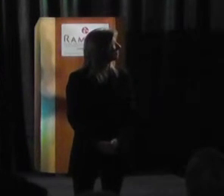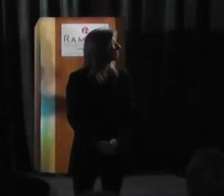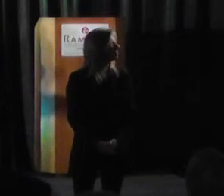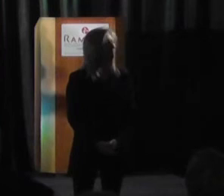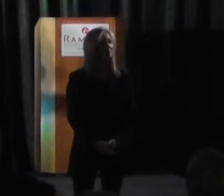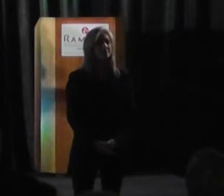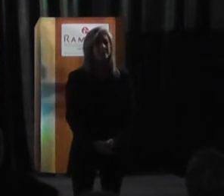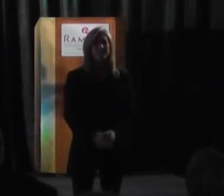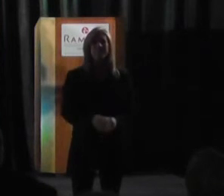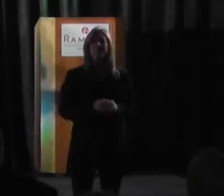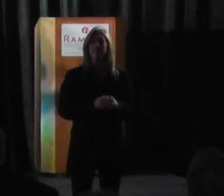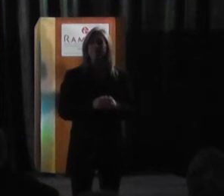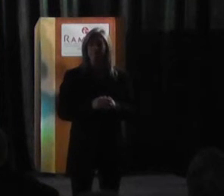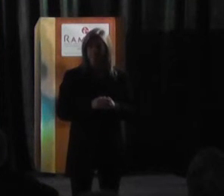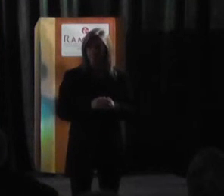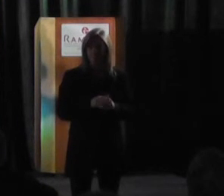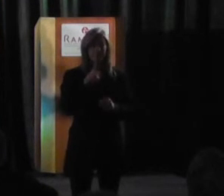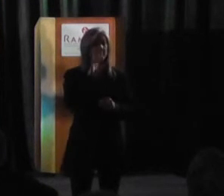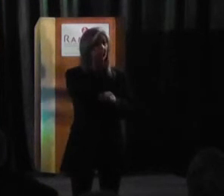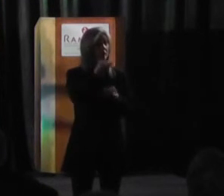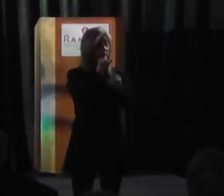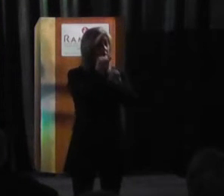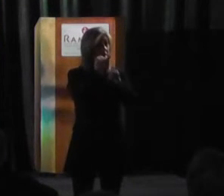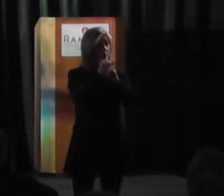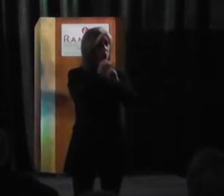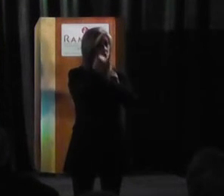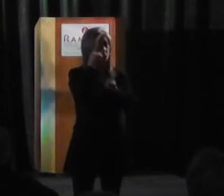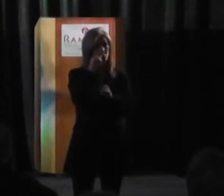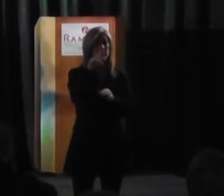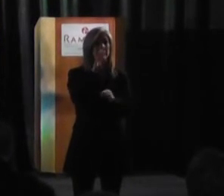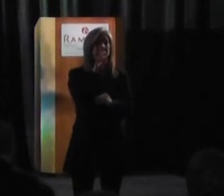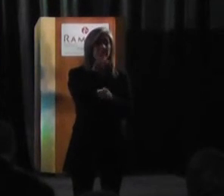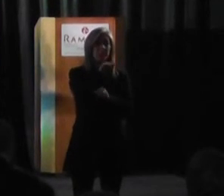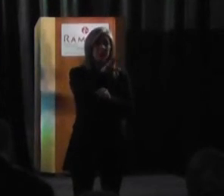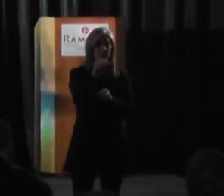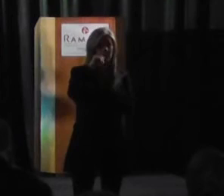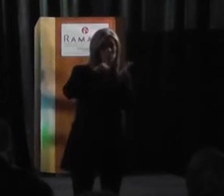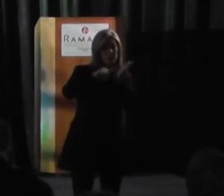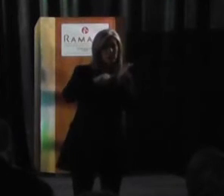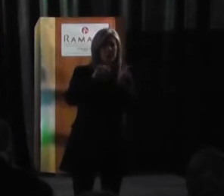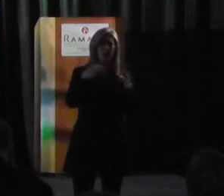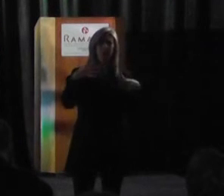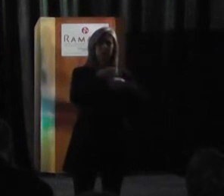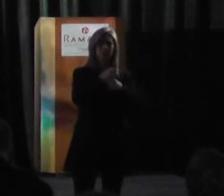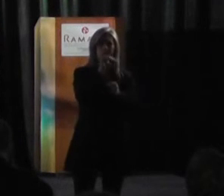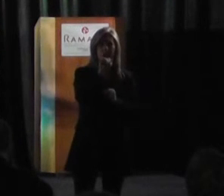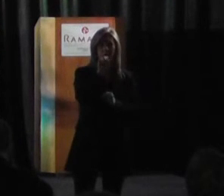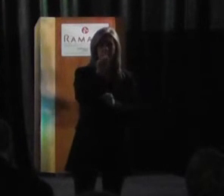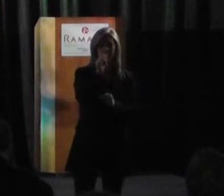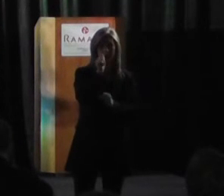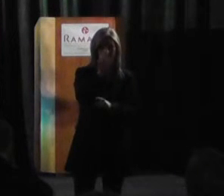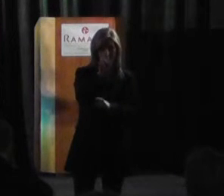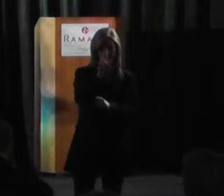Okay, so the Institute for Stuttering Treatment and Research, we call it ISTAR for short, so that's how I'll be referring to it. But one of the